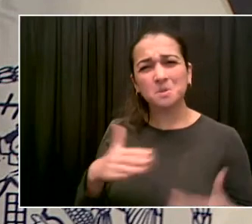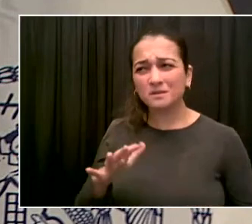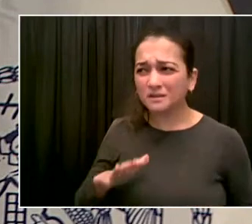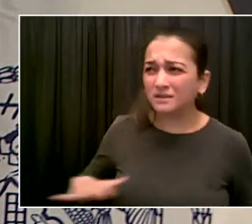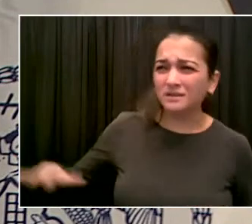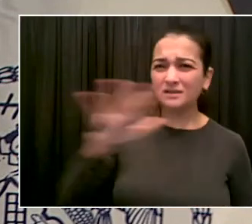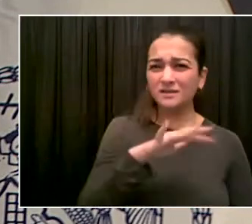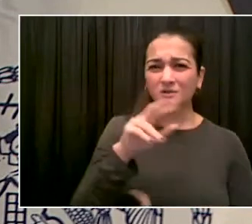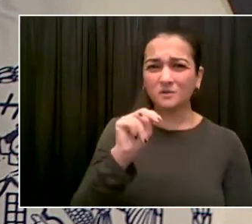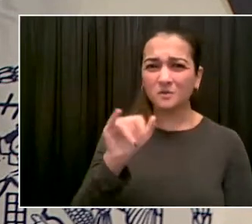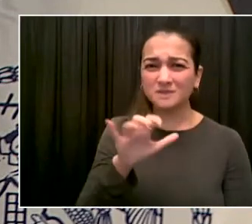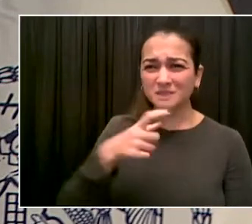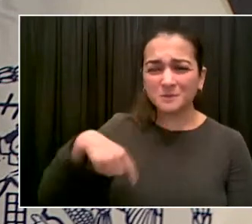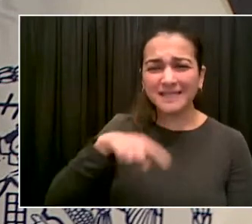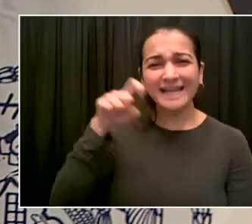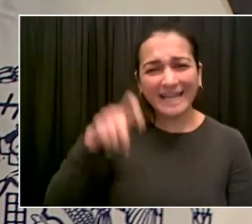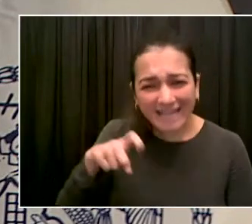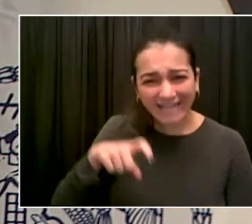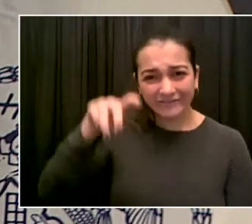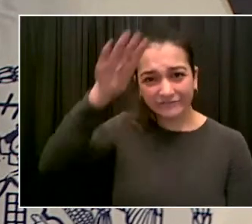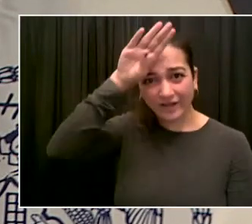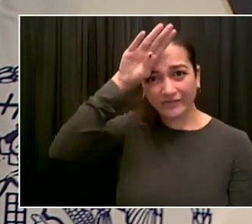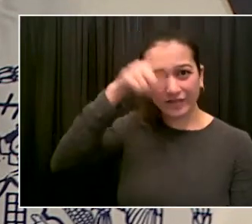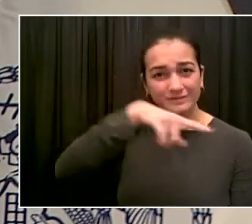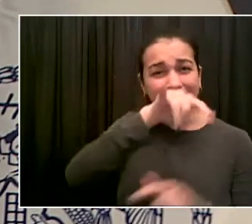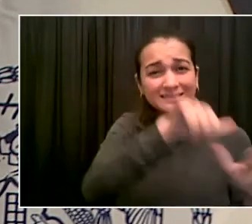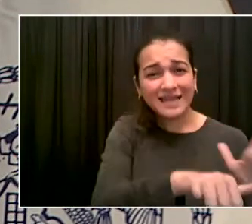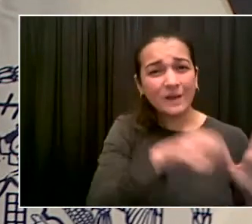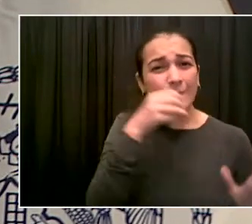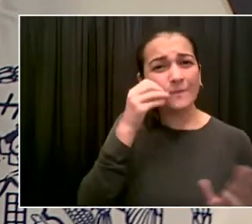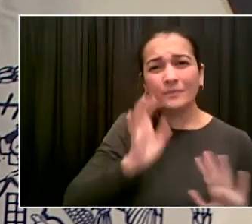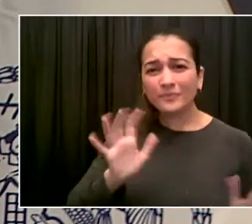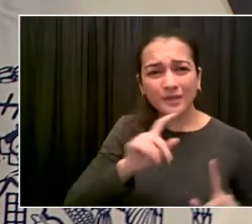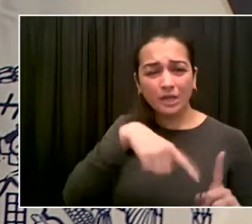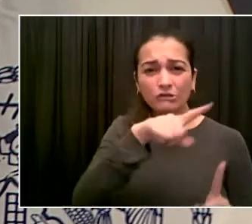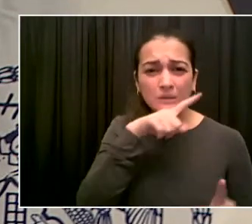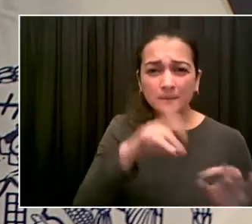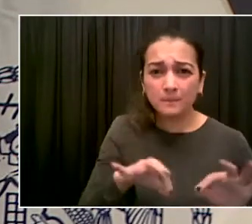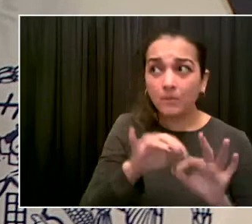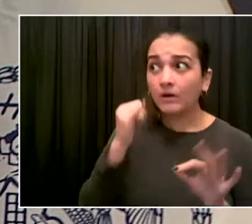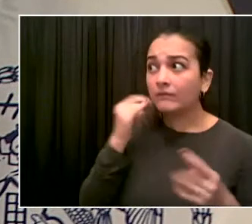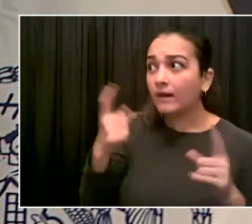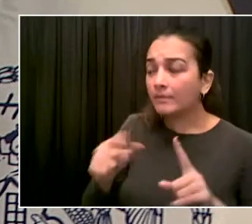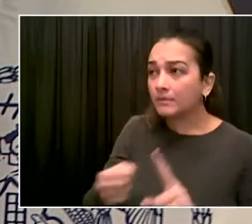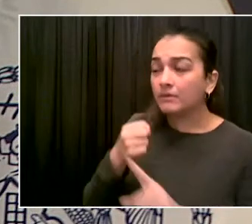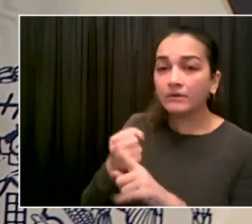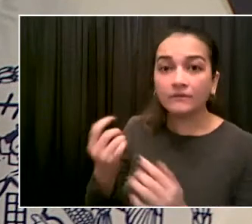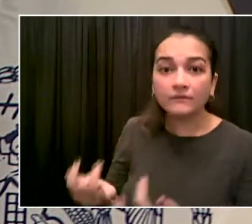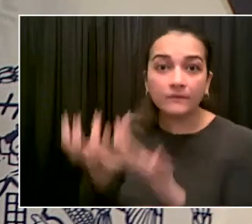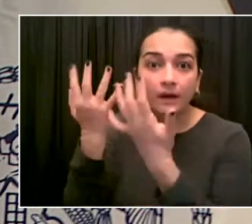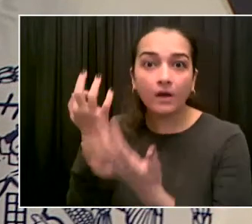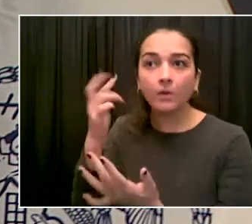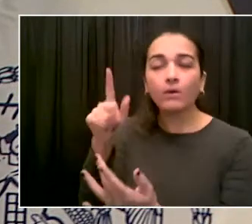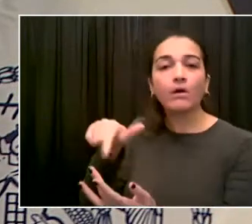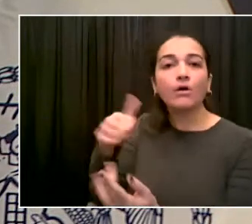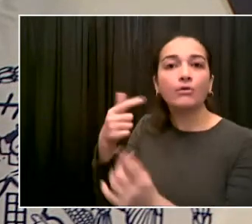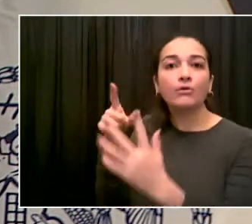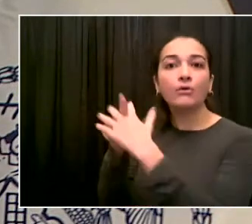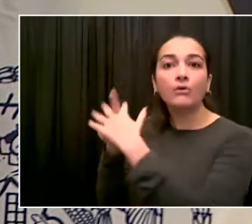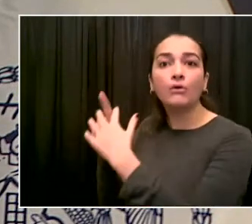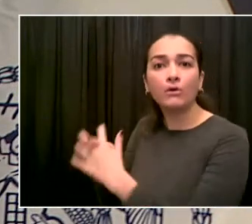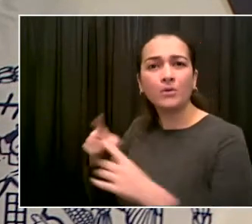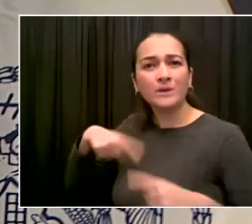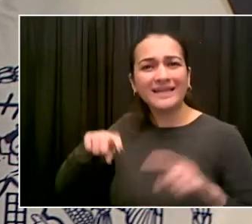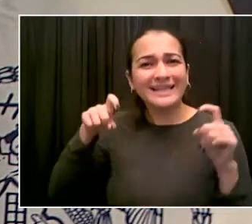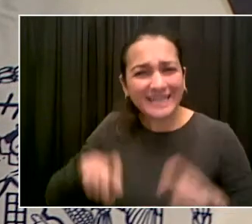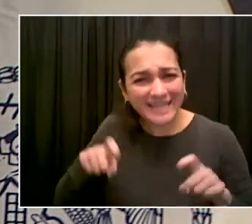love for our first responders. But I'll tell you, the people are troubled. I've heard this plenty of times over the years. People get